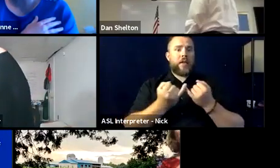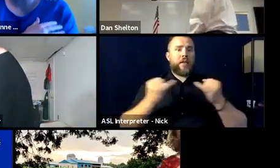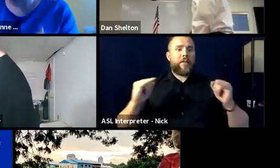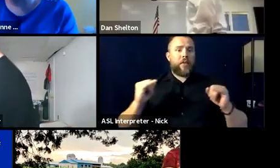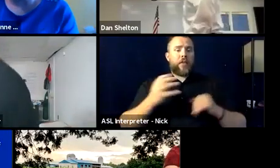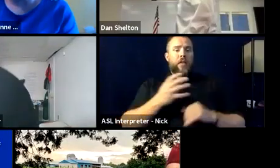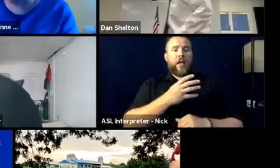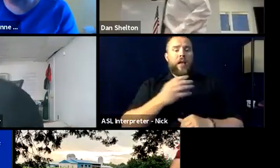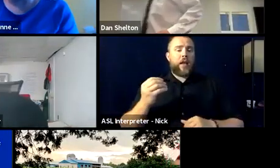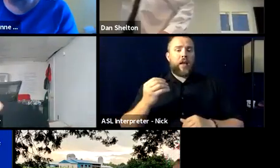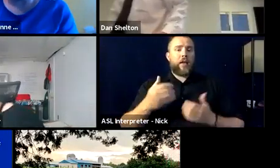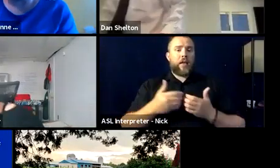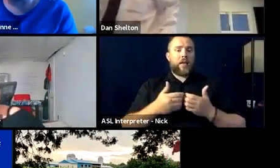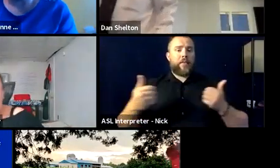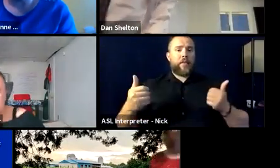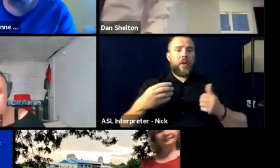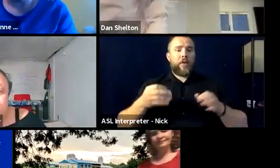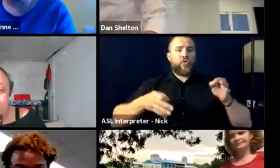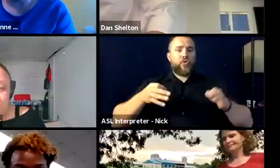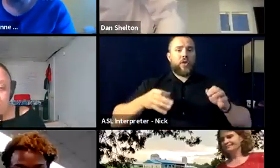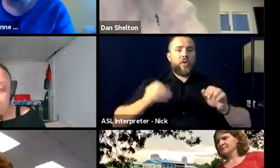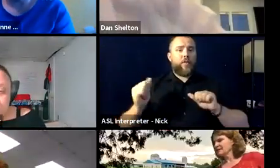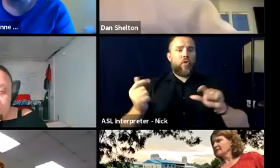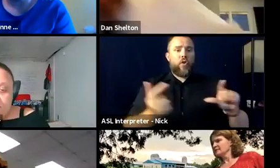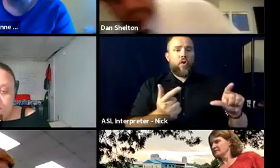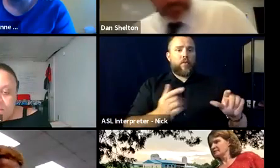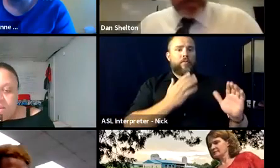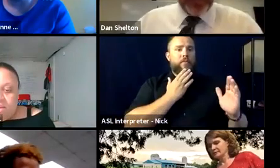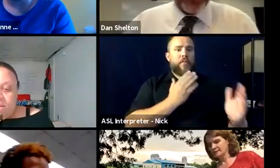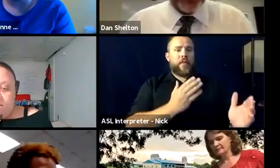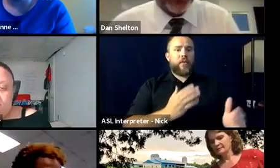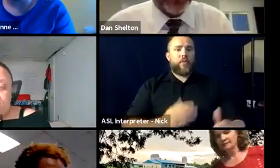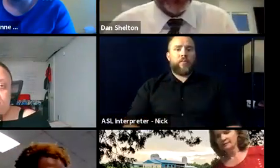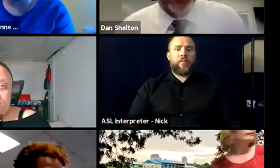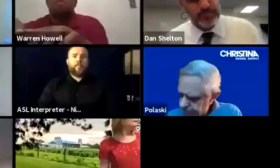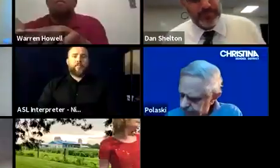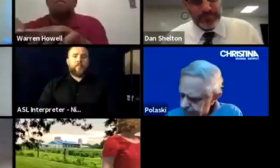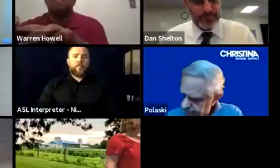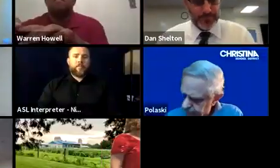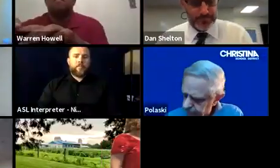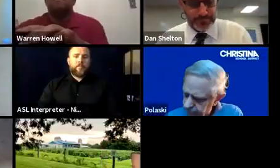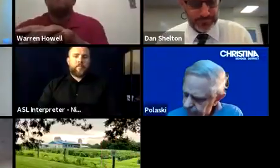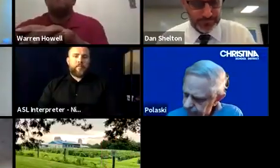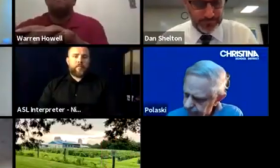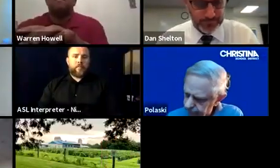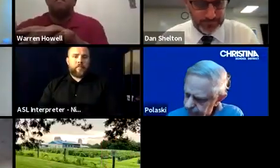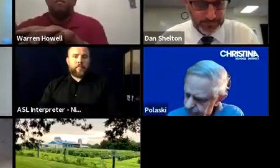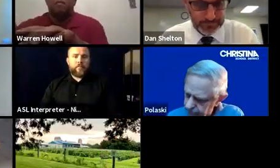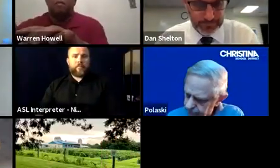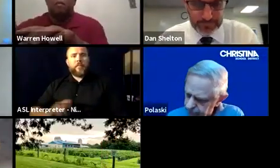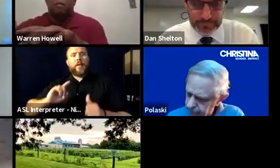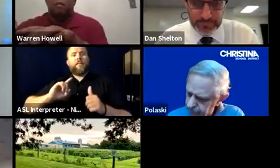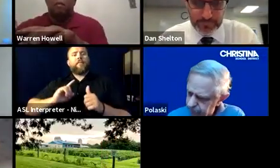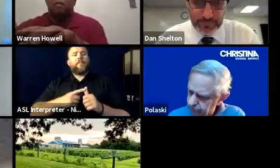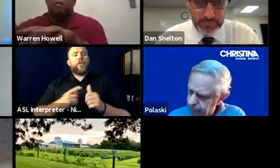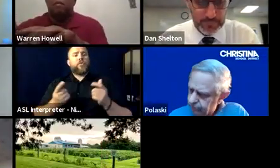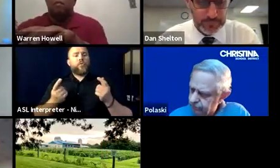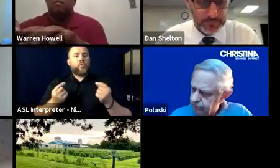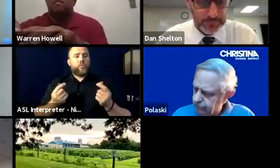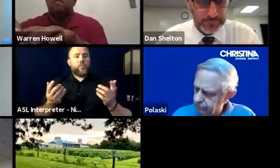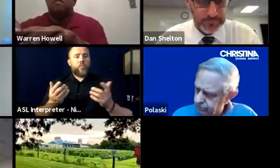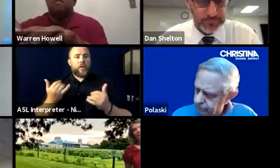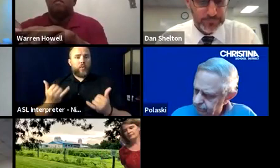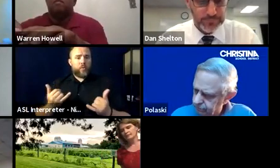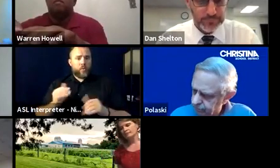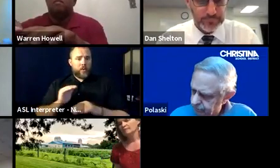all. Thank you. Okay, the first agenda item for this